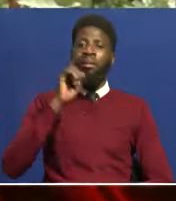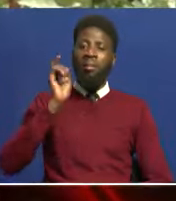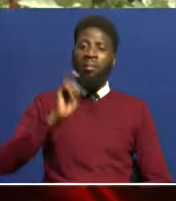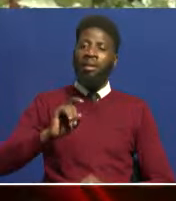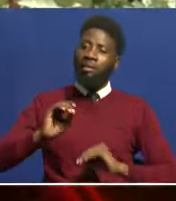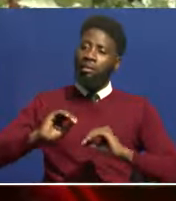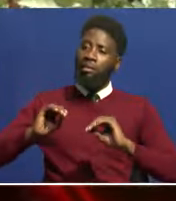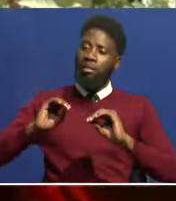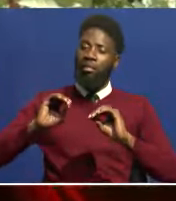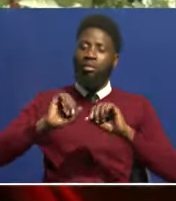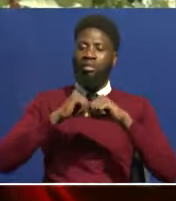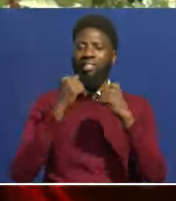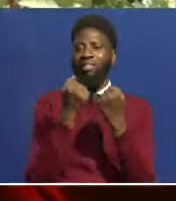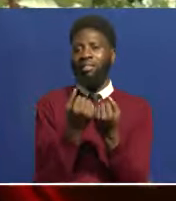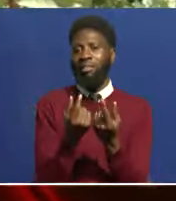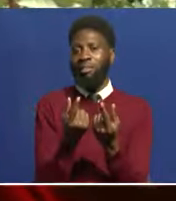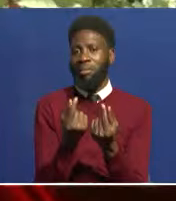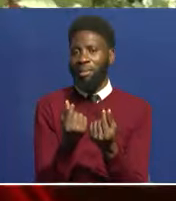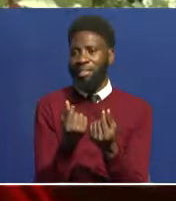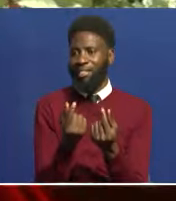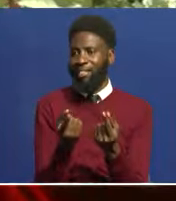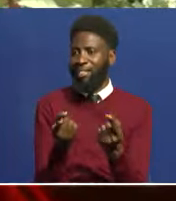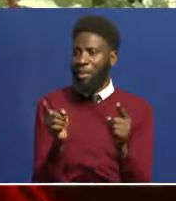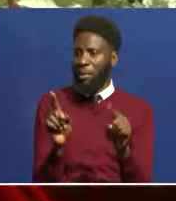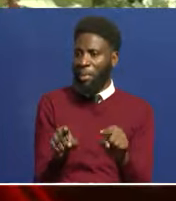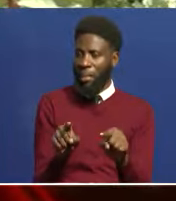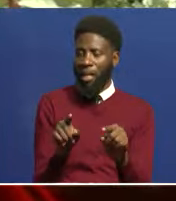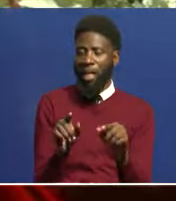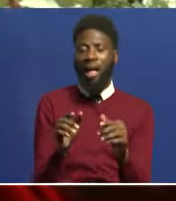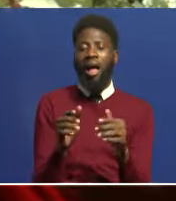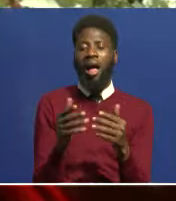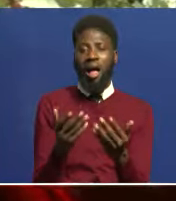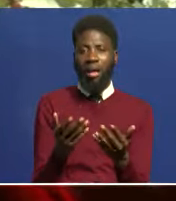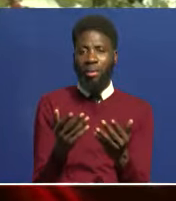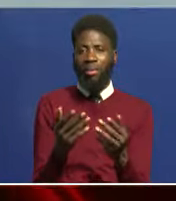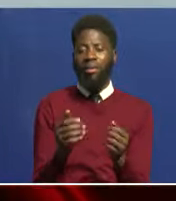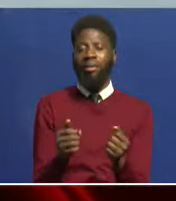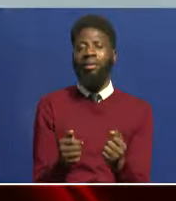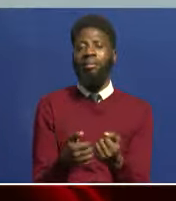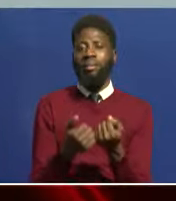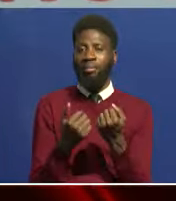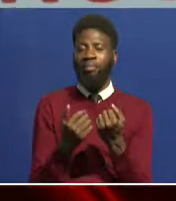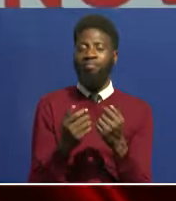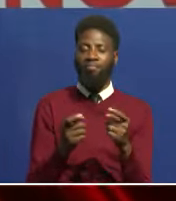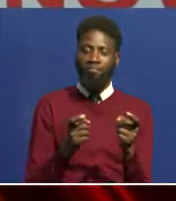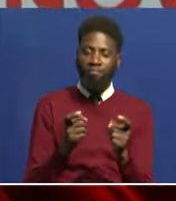gambling and how we can handle the money so that it cannot go beyond what we can handle.